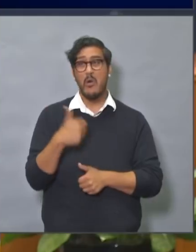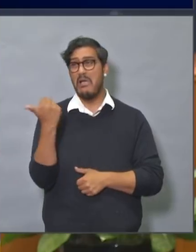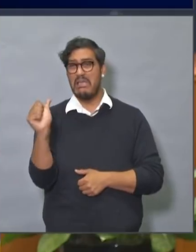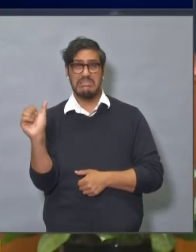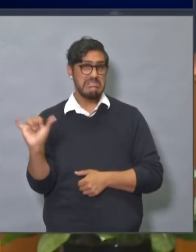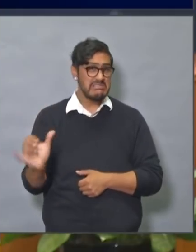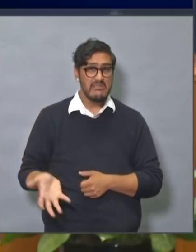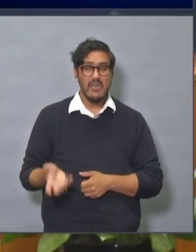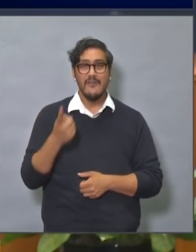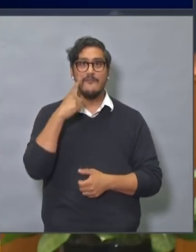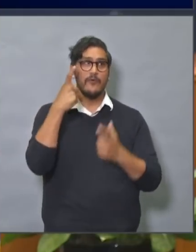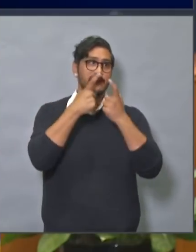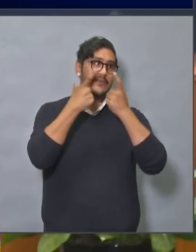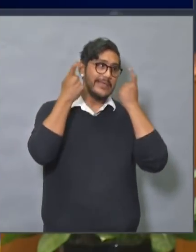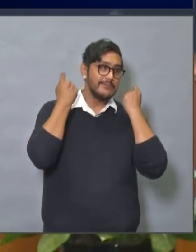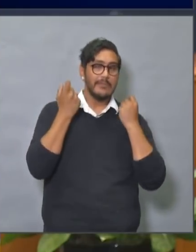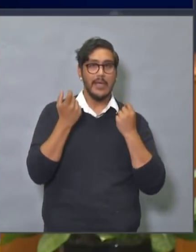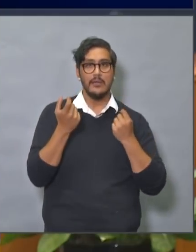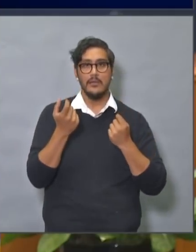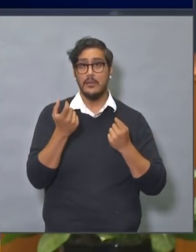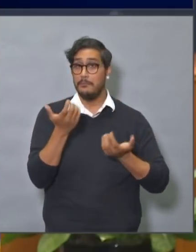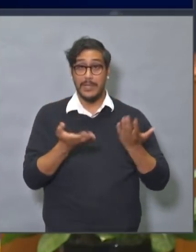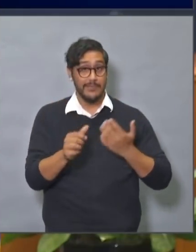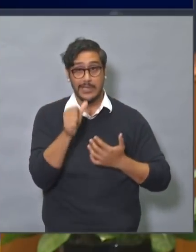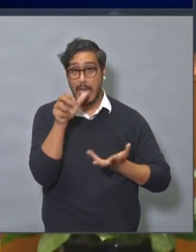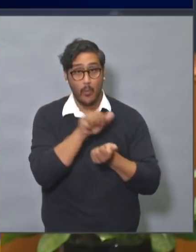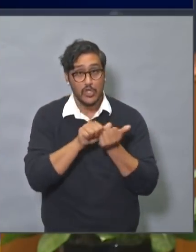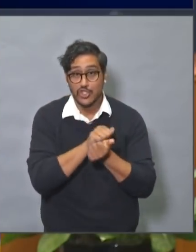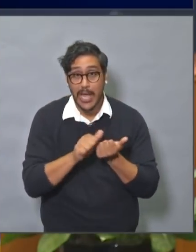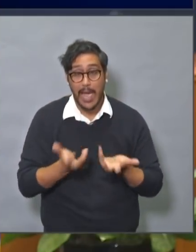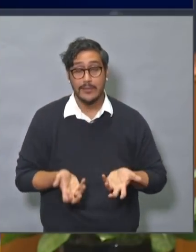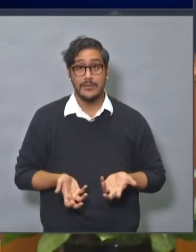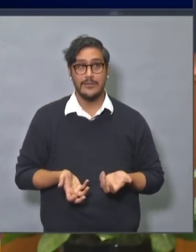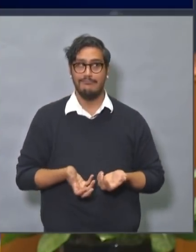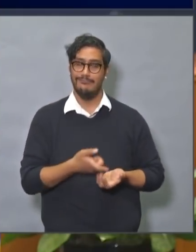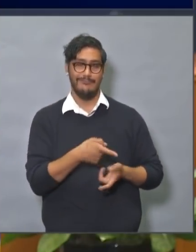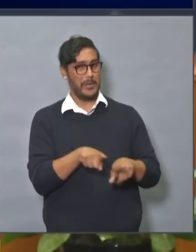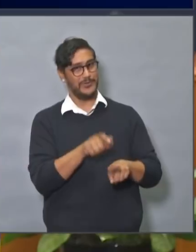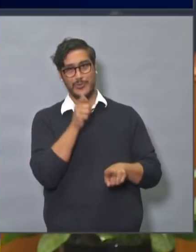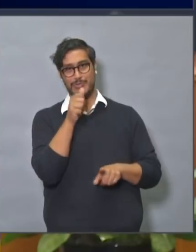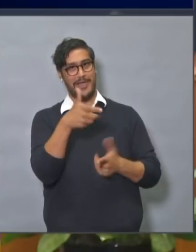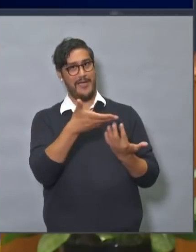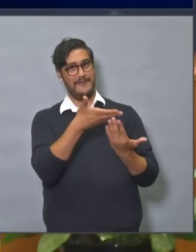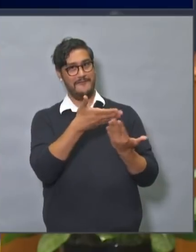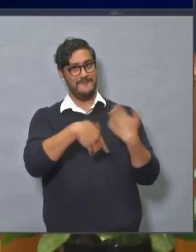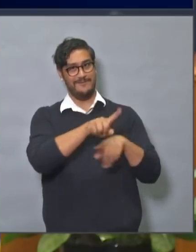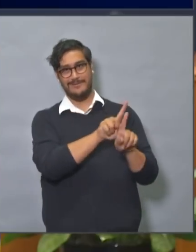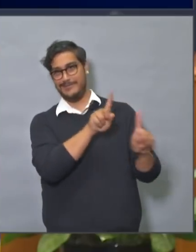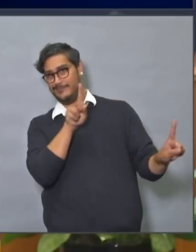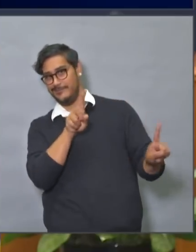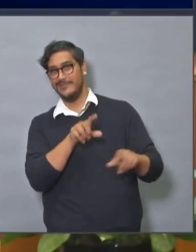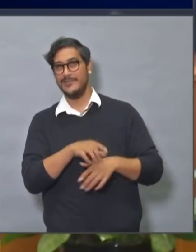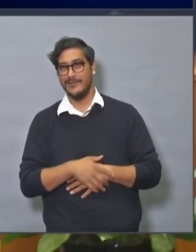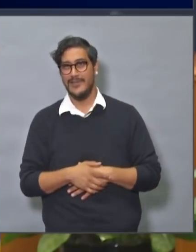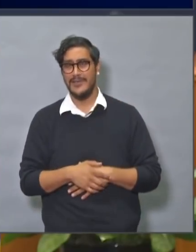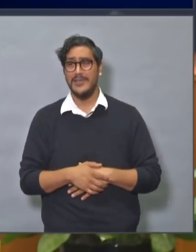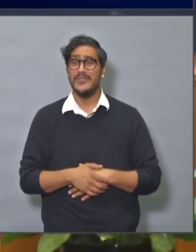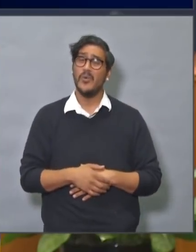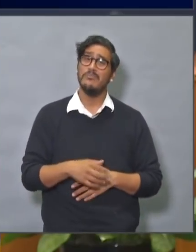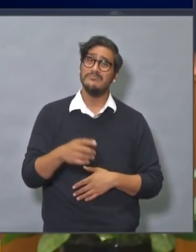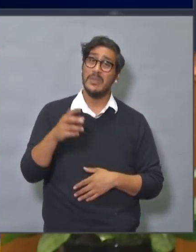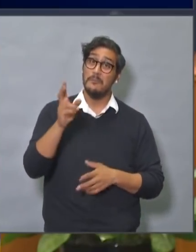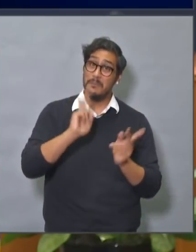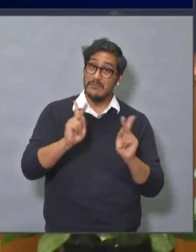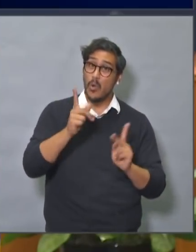face masks, probably are not washing their hands and probably are not keeping their distance as well. So I think, folks that are honest with us